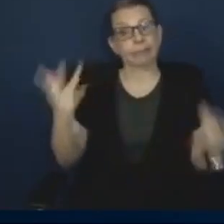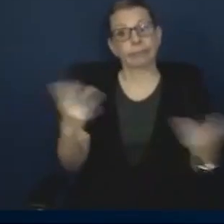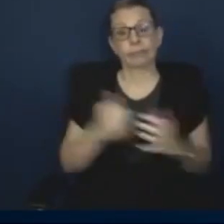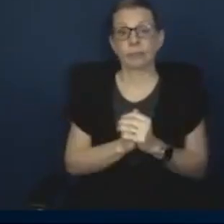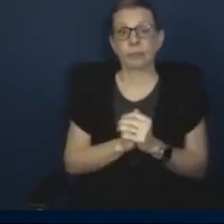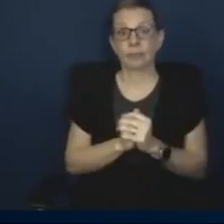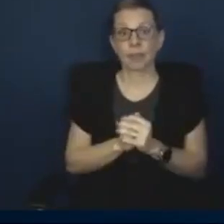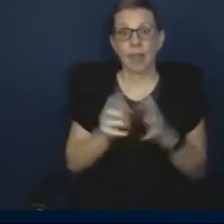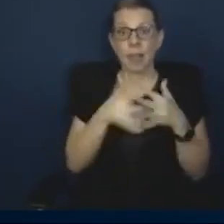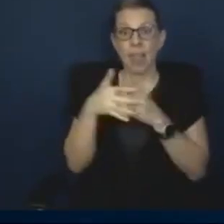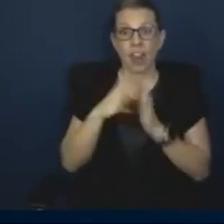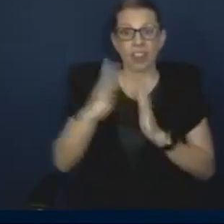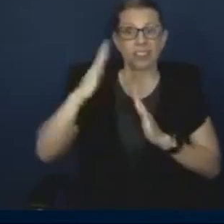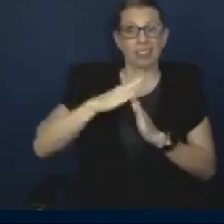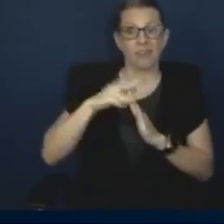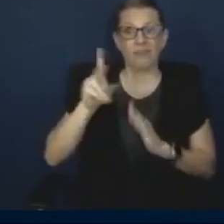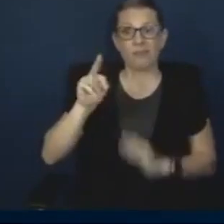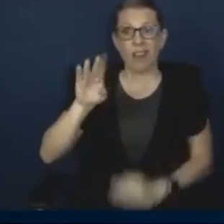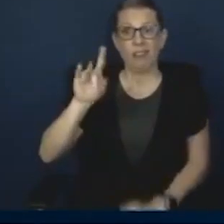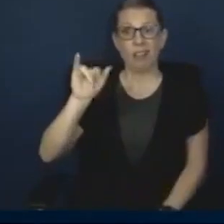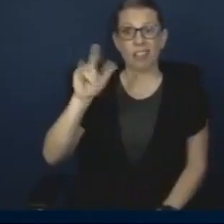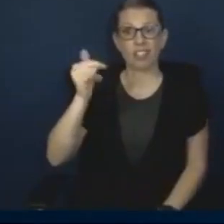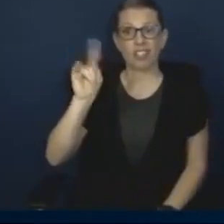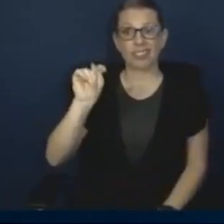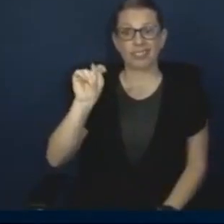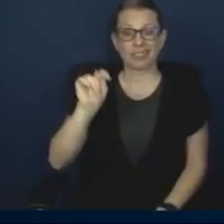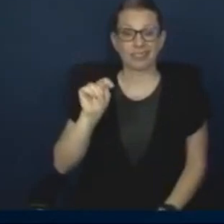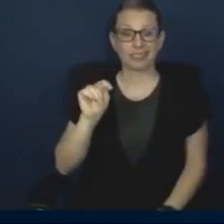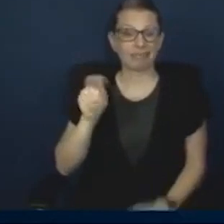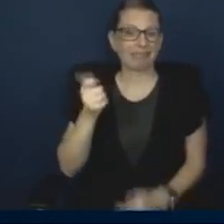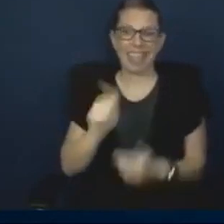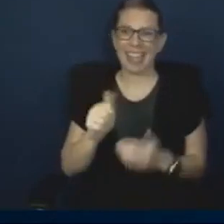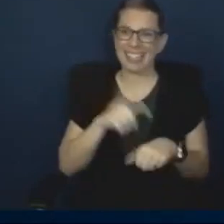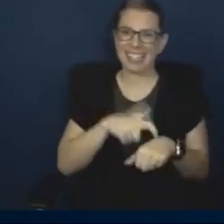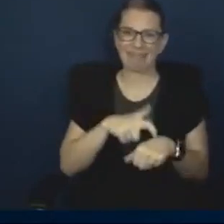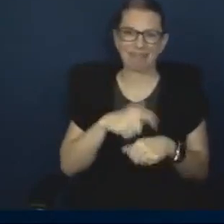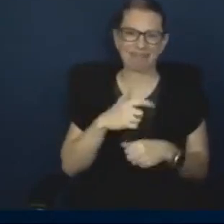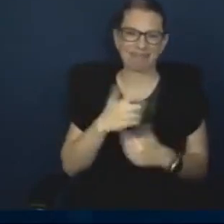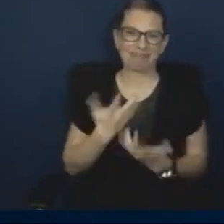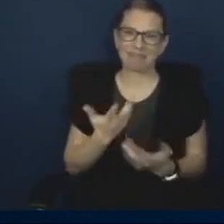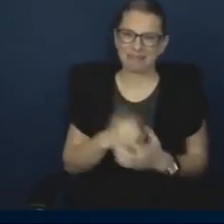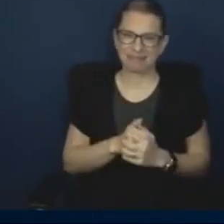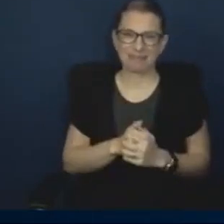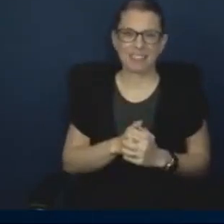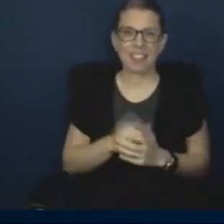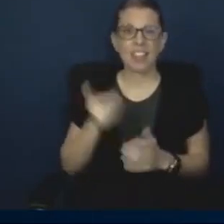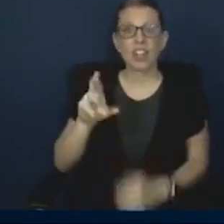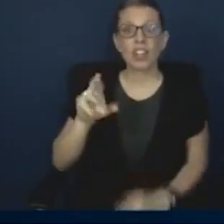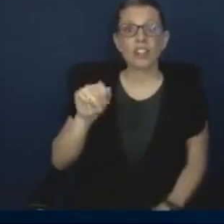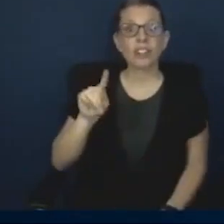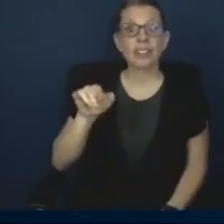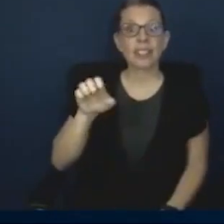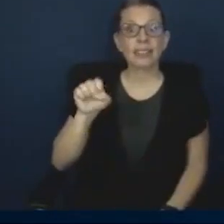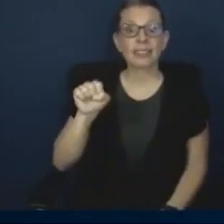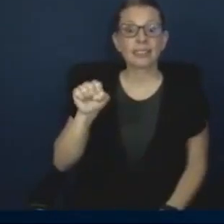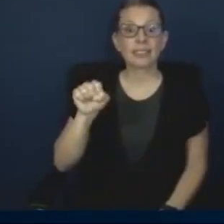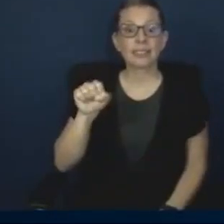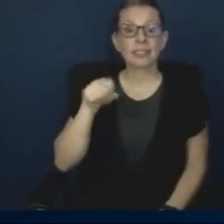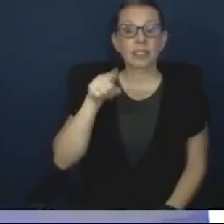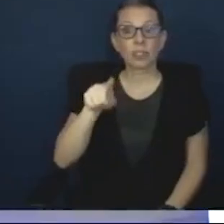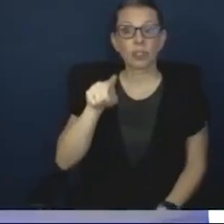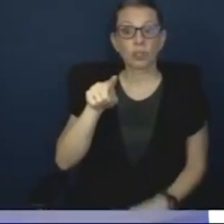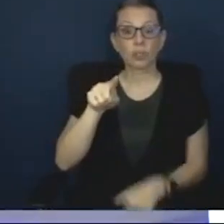here. America's virologist. Love it. Anytime. And Dr. Stites, have you ever been to any Star